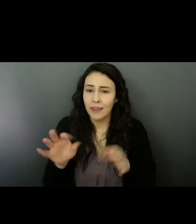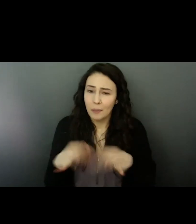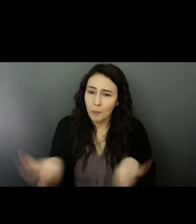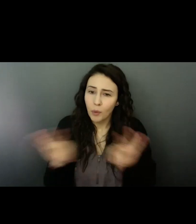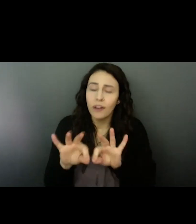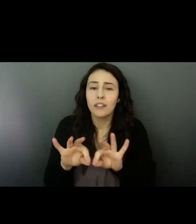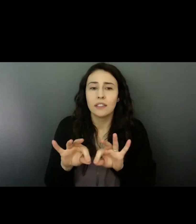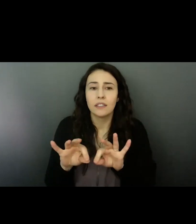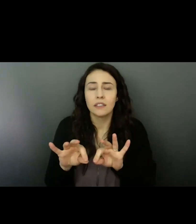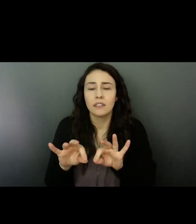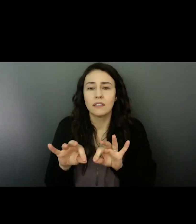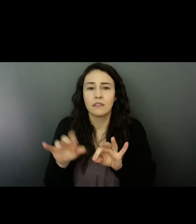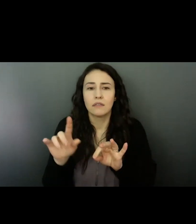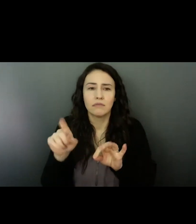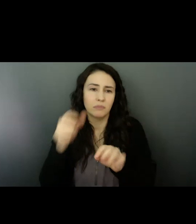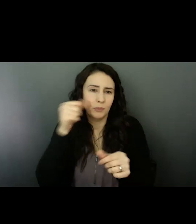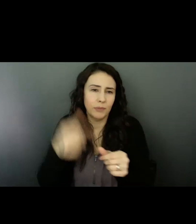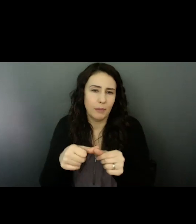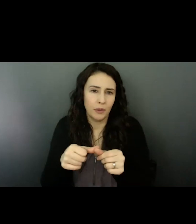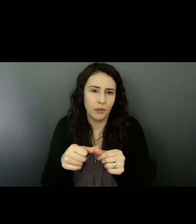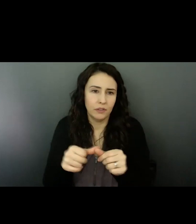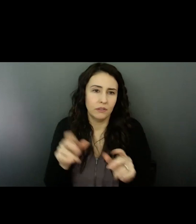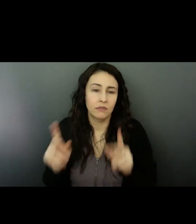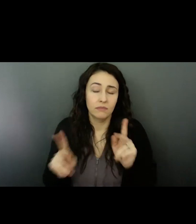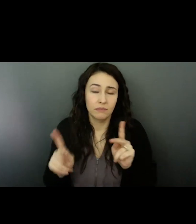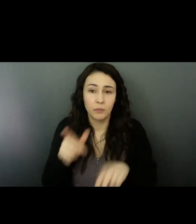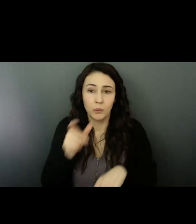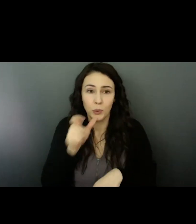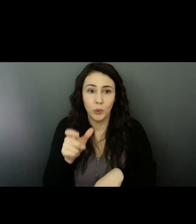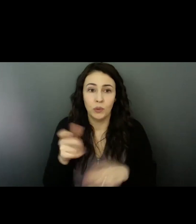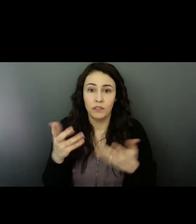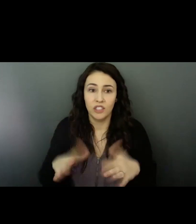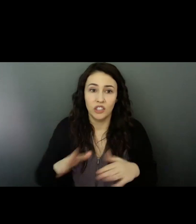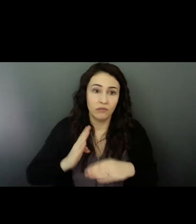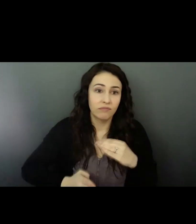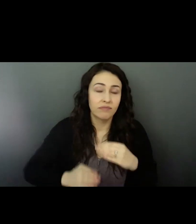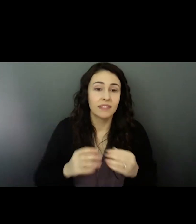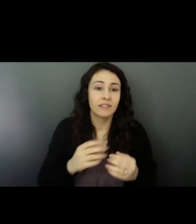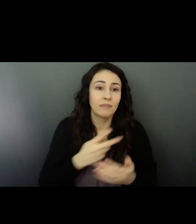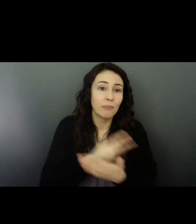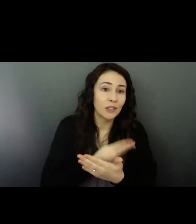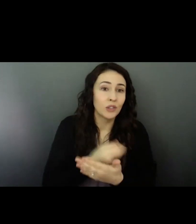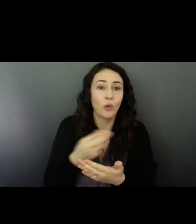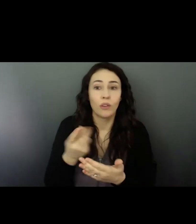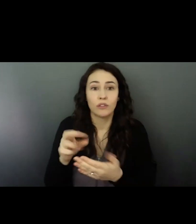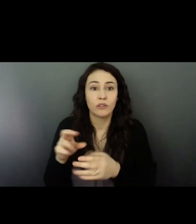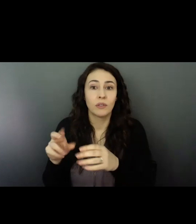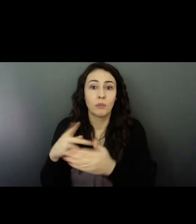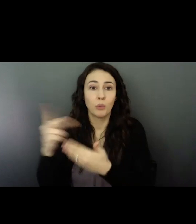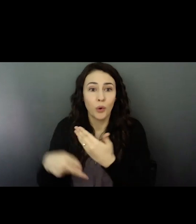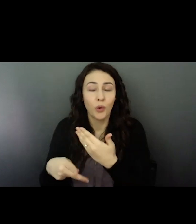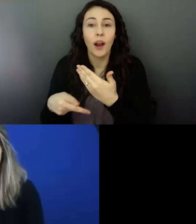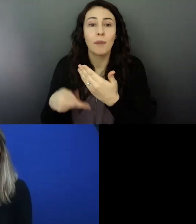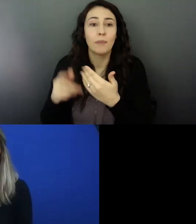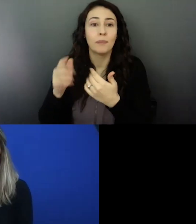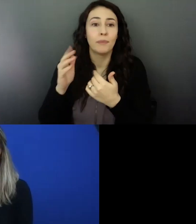right? And that folks who complete our master's or doctoral programs are going on to apply scholarship to solve